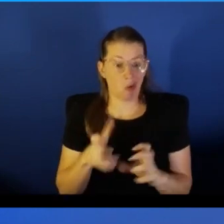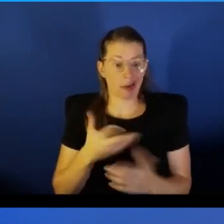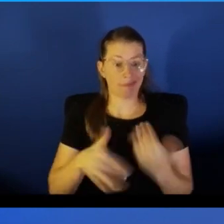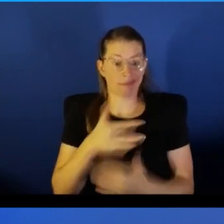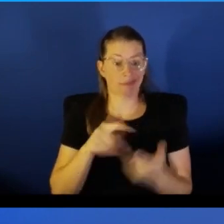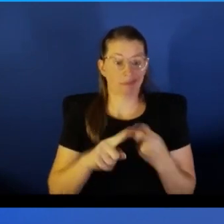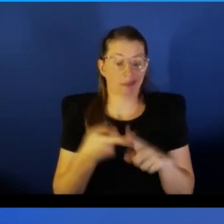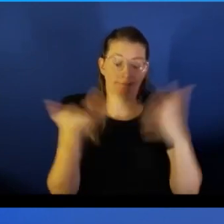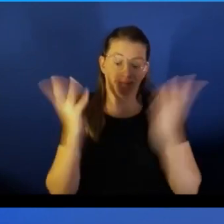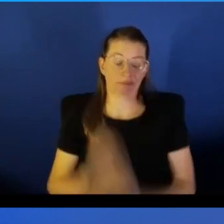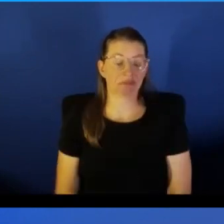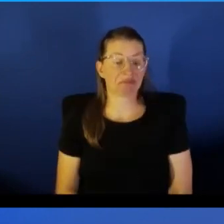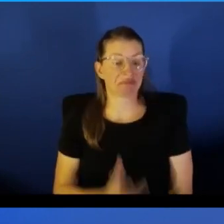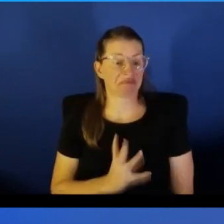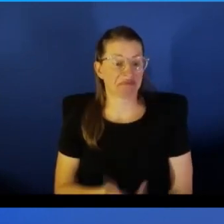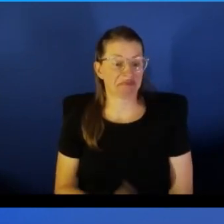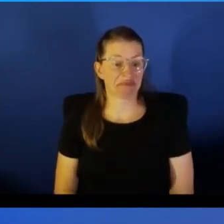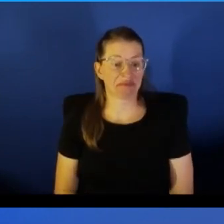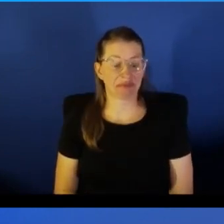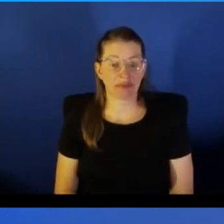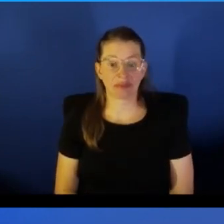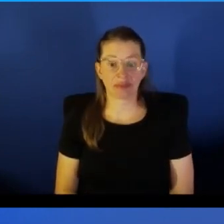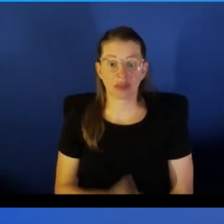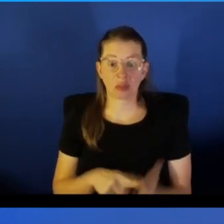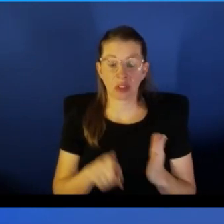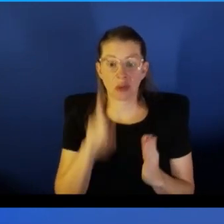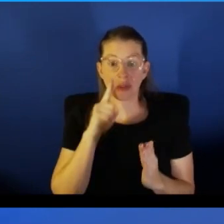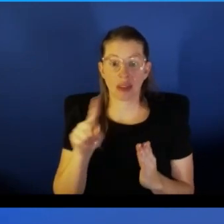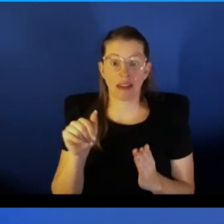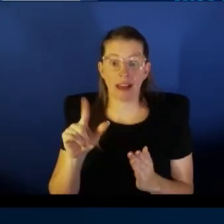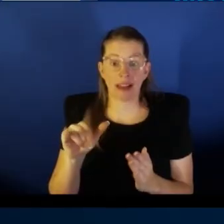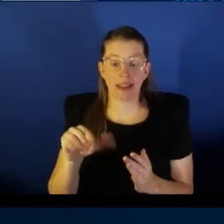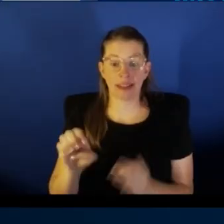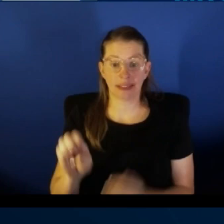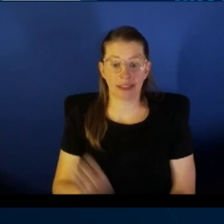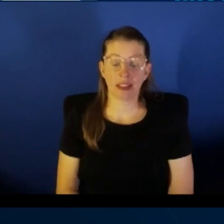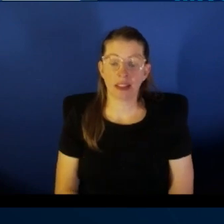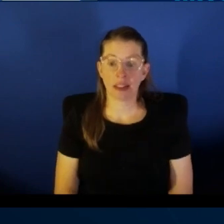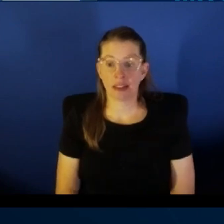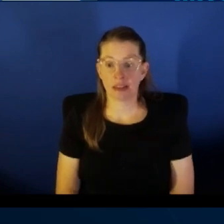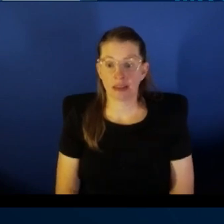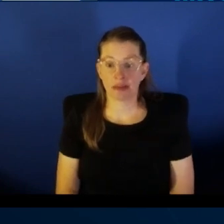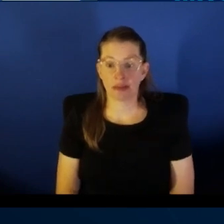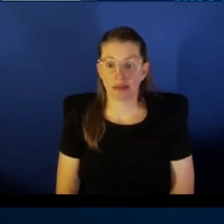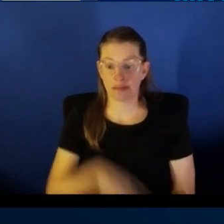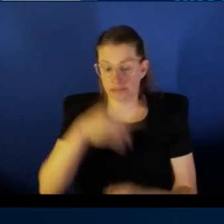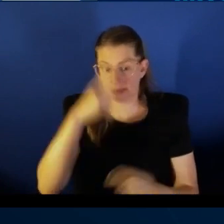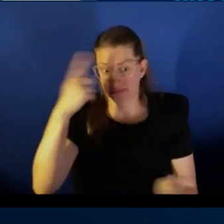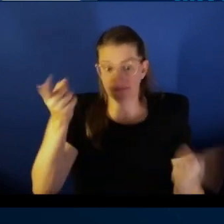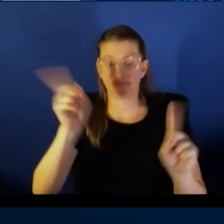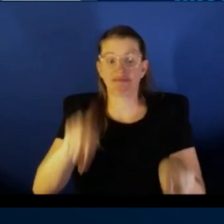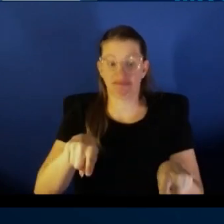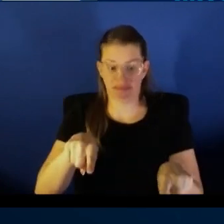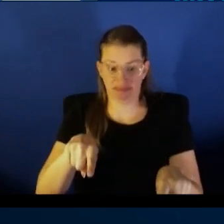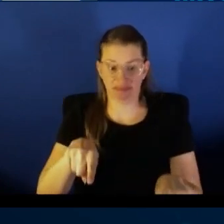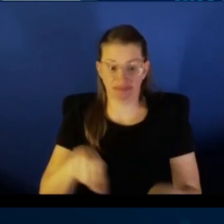about. And I don't know, what do you think, Alice? Yeah, I totally agree that as kind of mentioned earlier,